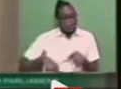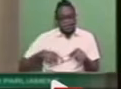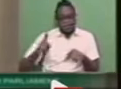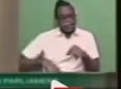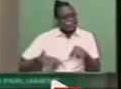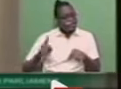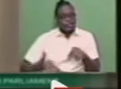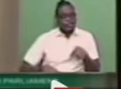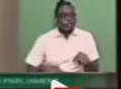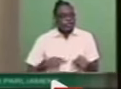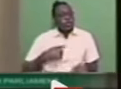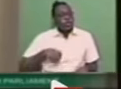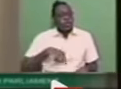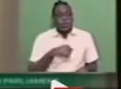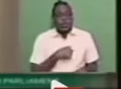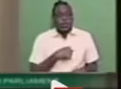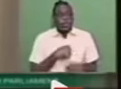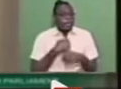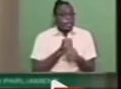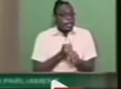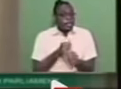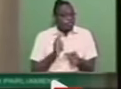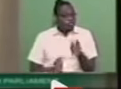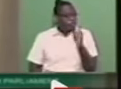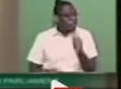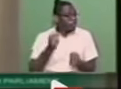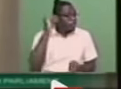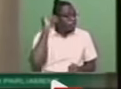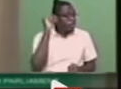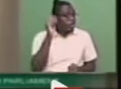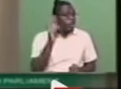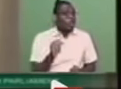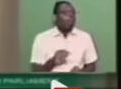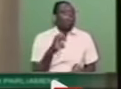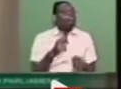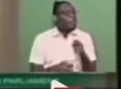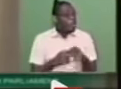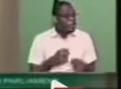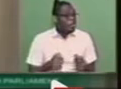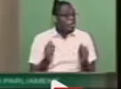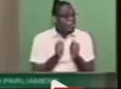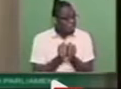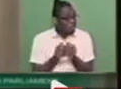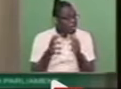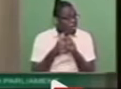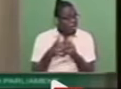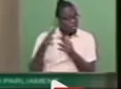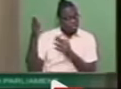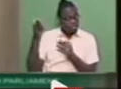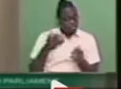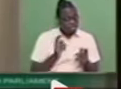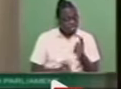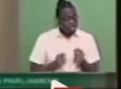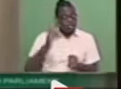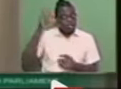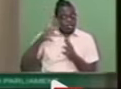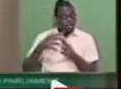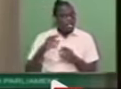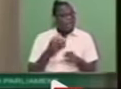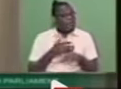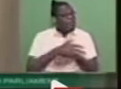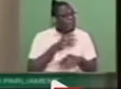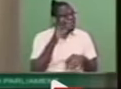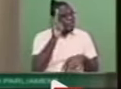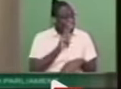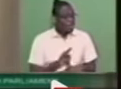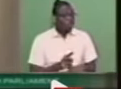up if we have dealings with the Maduro regime in terms of the sanctions that they are under? Some are